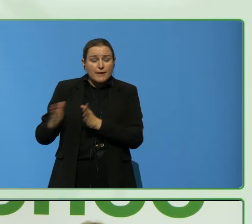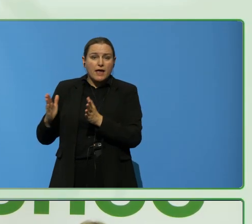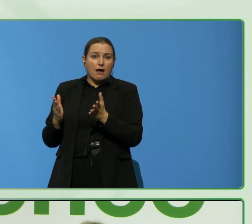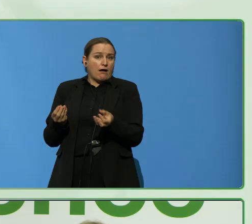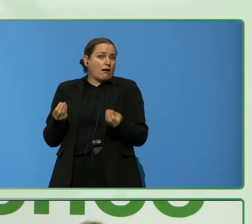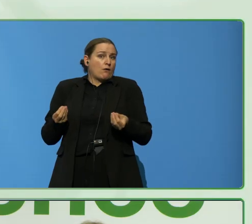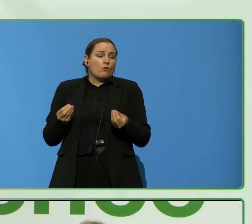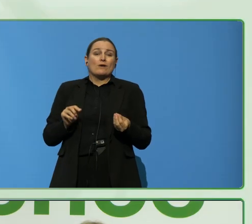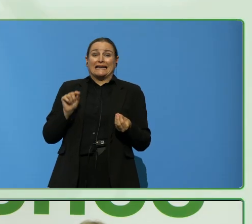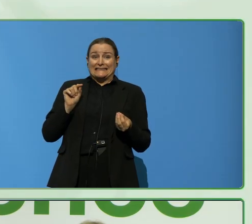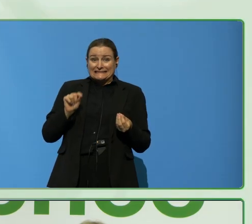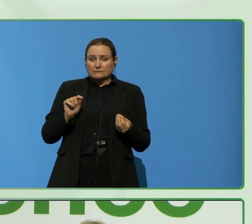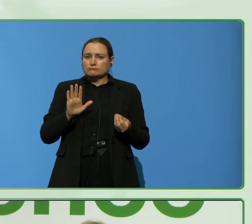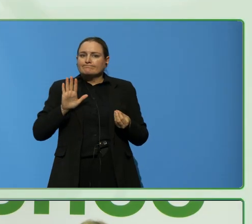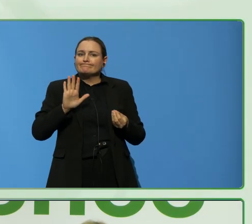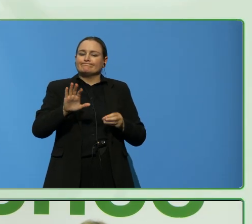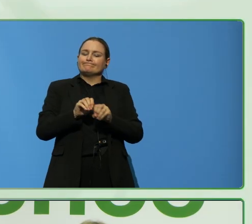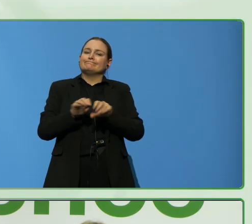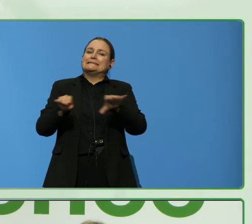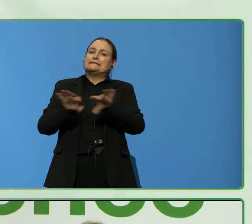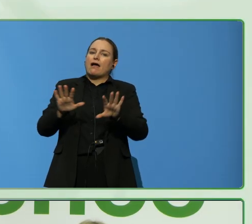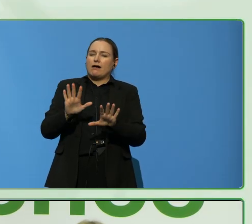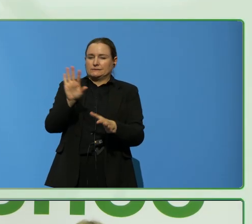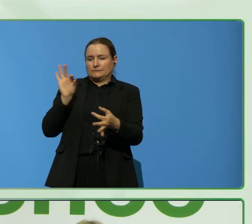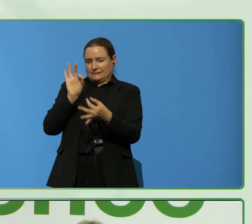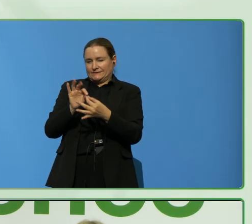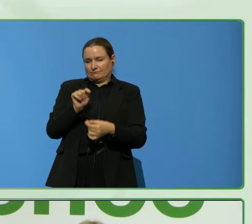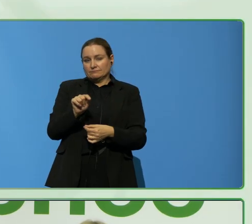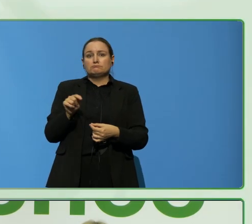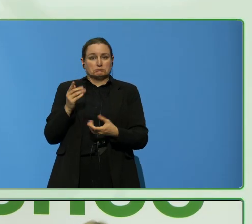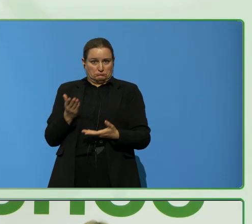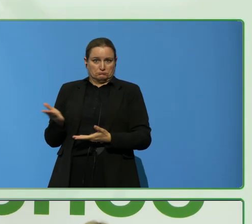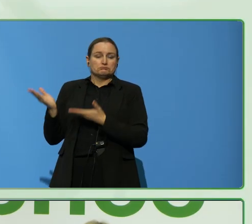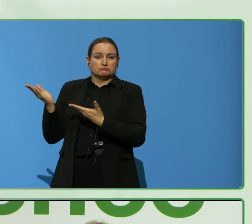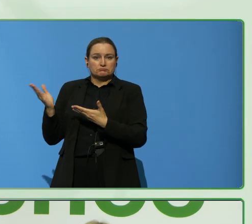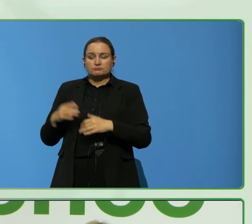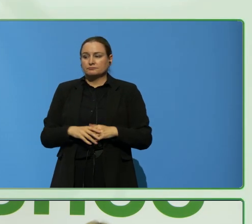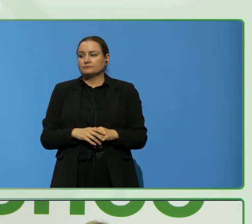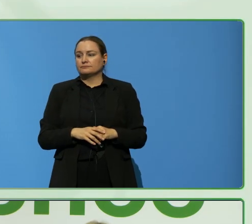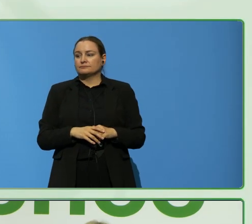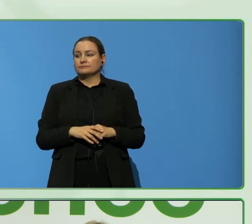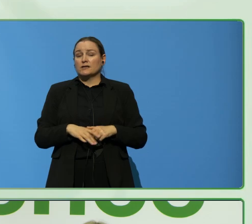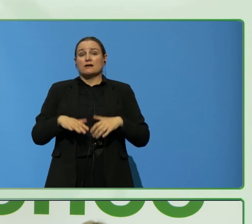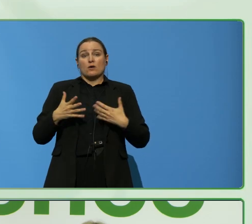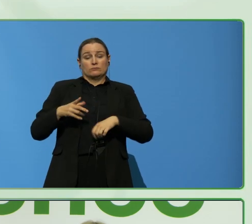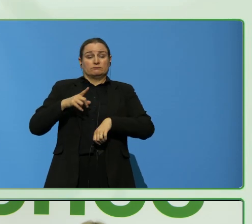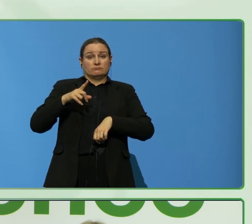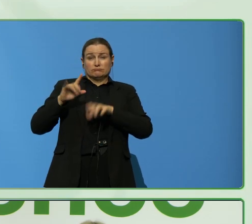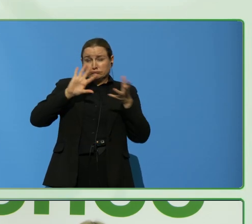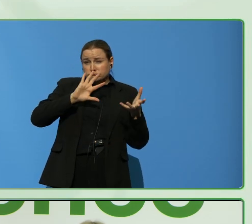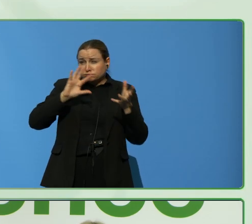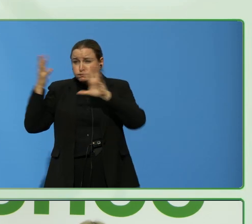this document as well addresses people with disabilities needs, especially during the time of crisis,